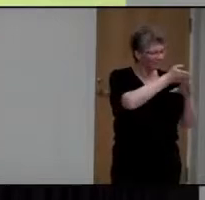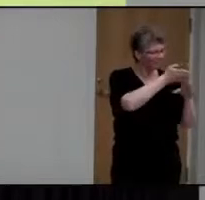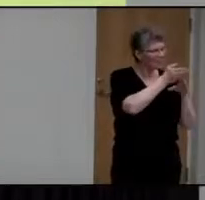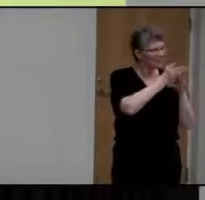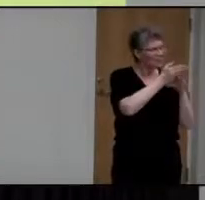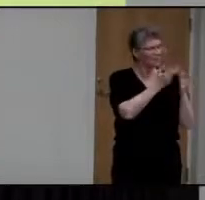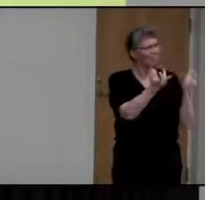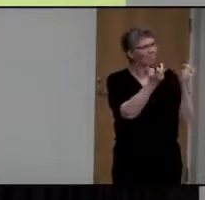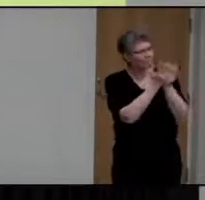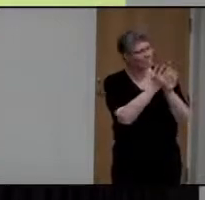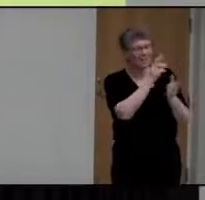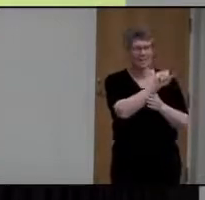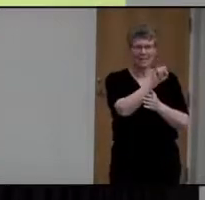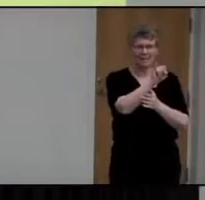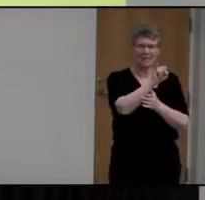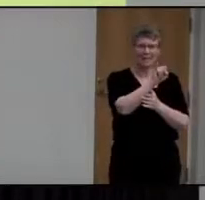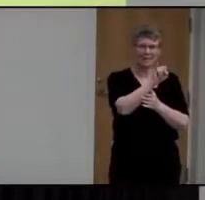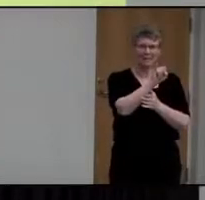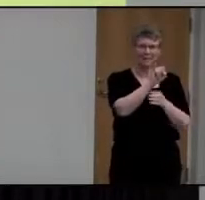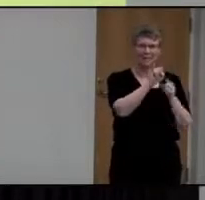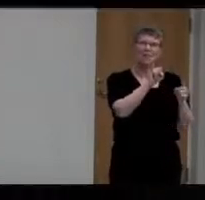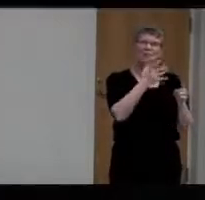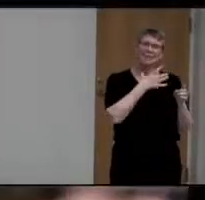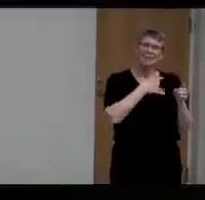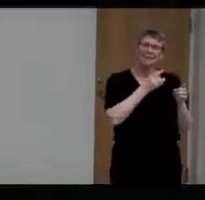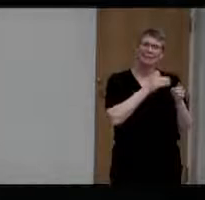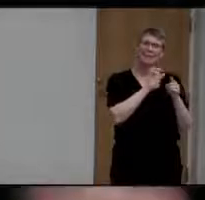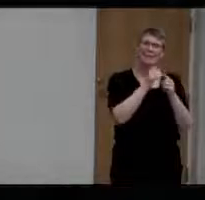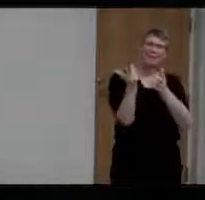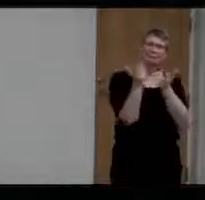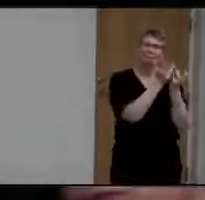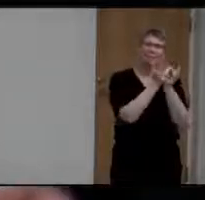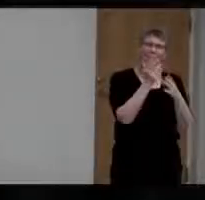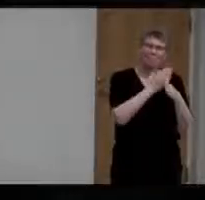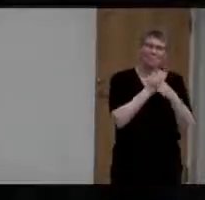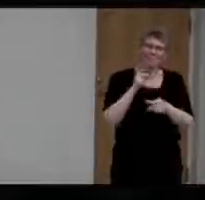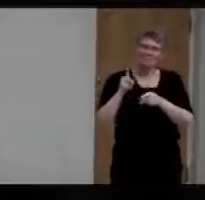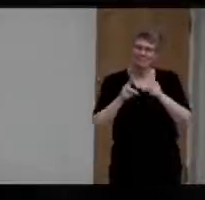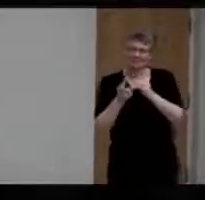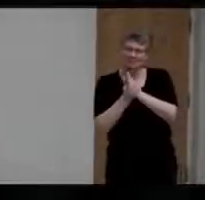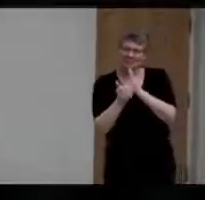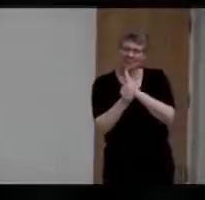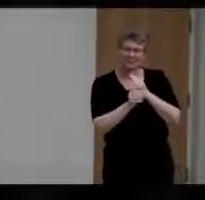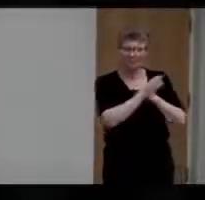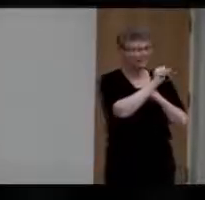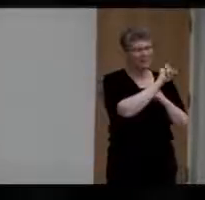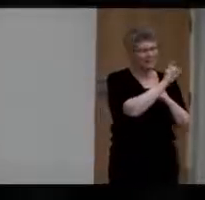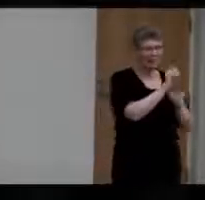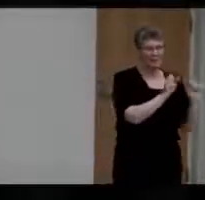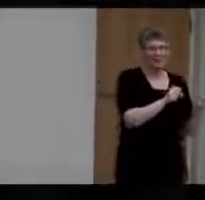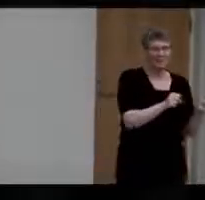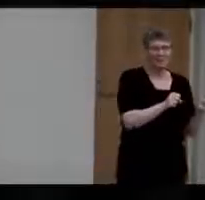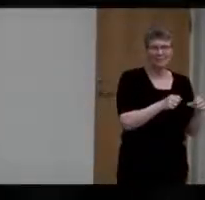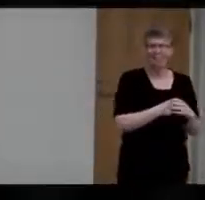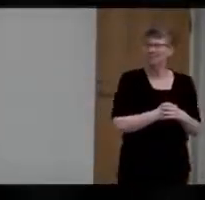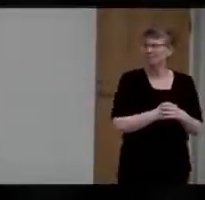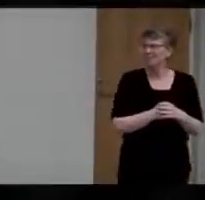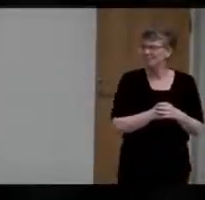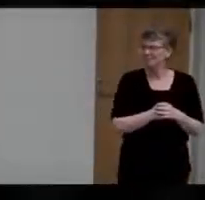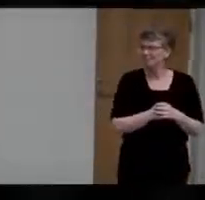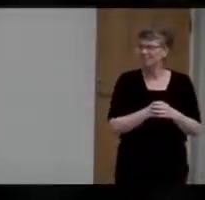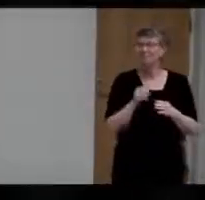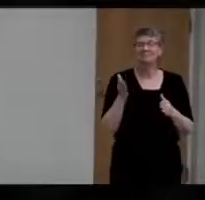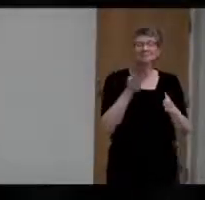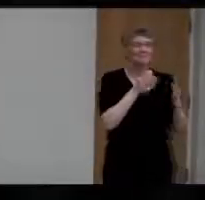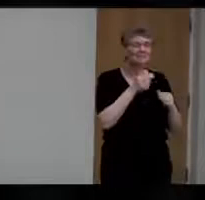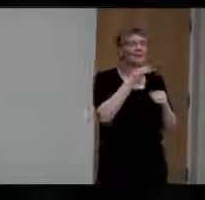an interesting one of technology and humanity. Yeah, so healthcare is a bit of a different beast. It's very highly regulated, more regulated than